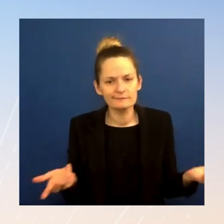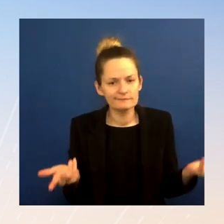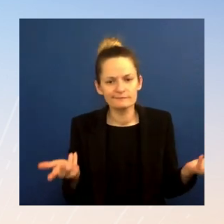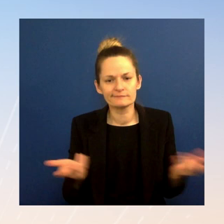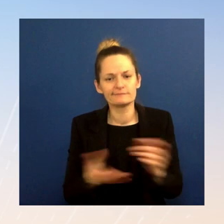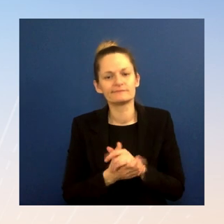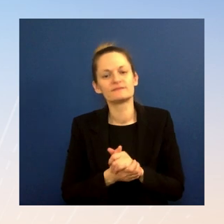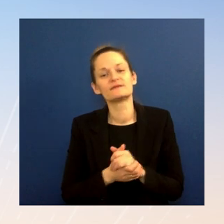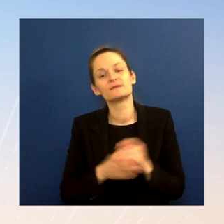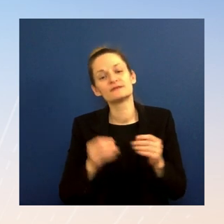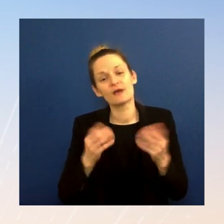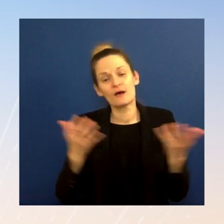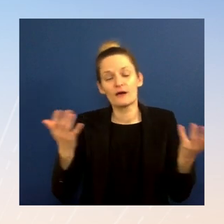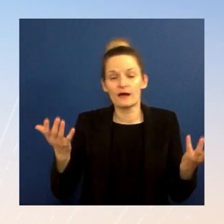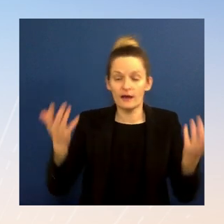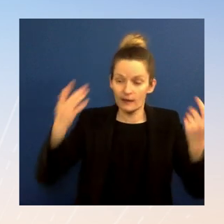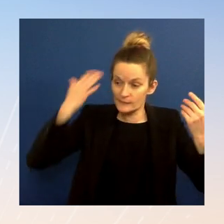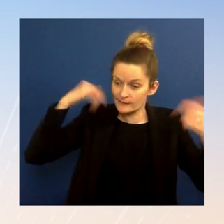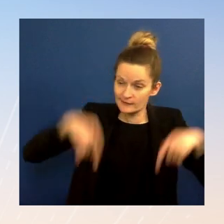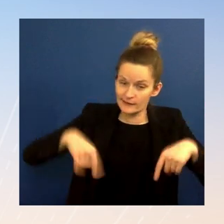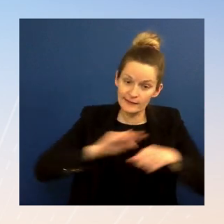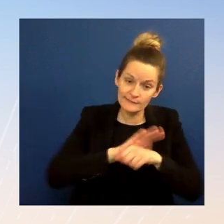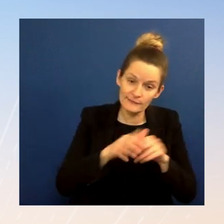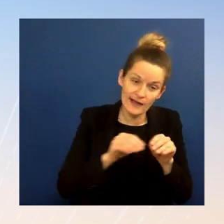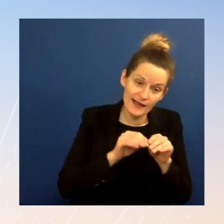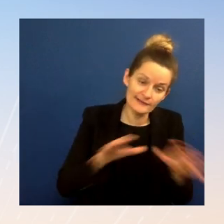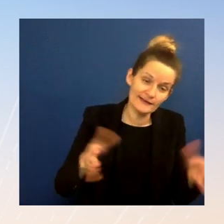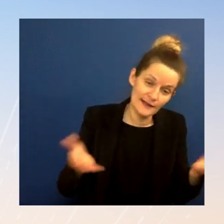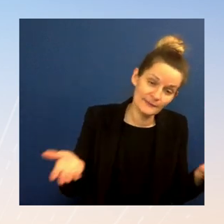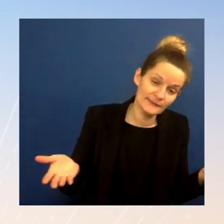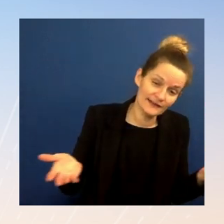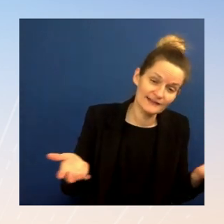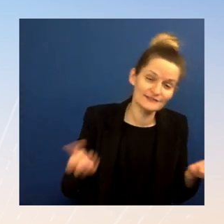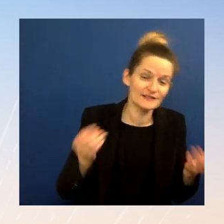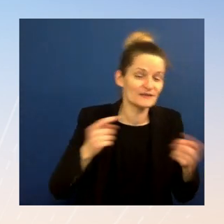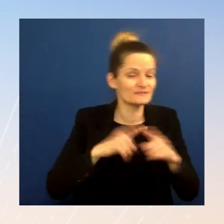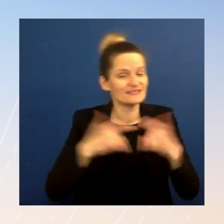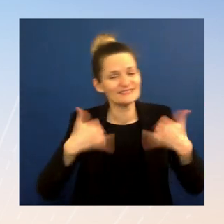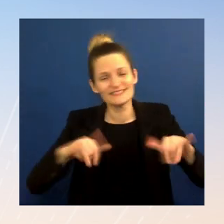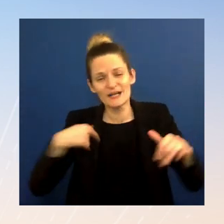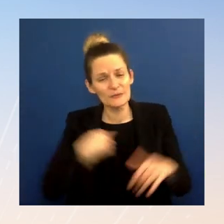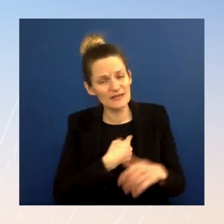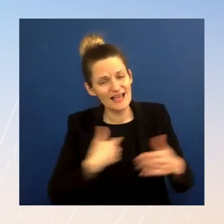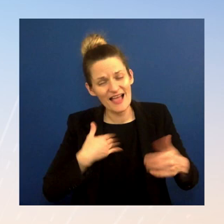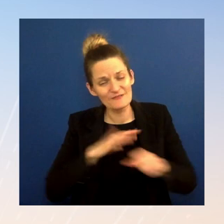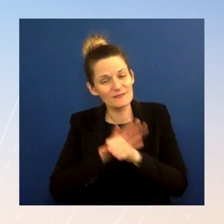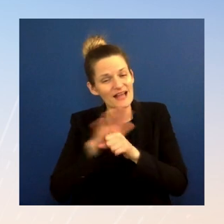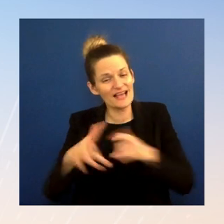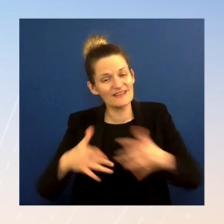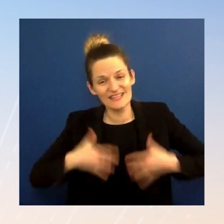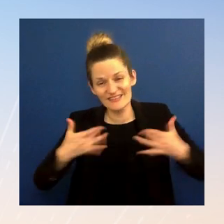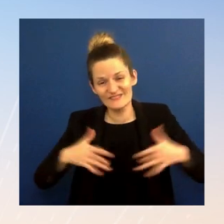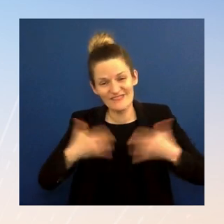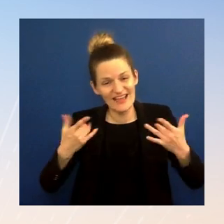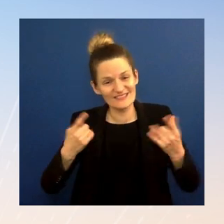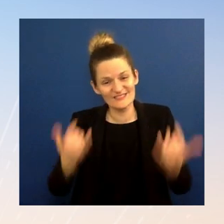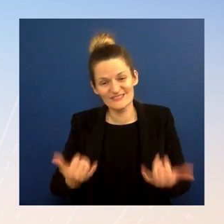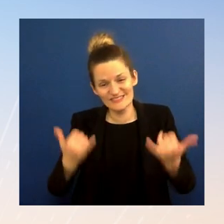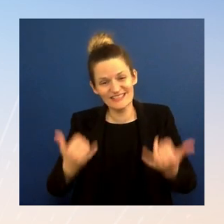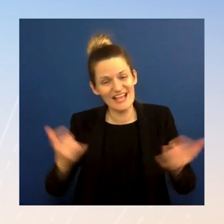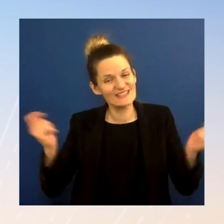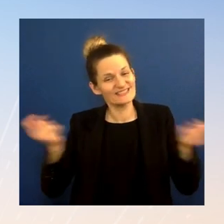able to participate in today to celebrate St. Patrick's Day. So fortunately, many of them still move forward. Go ahead. Thanks,